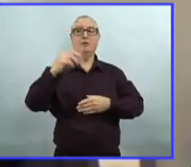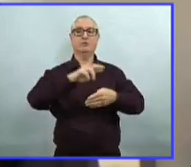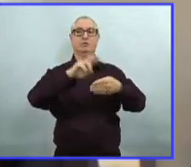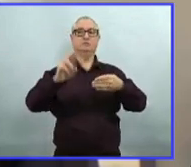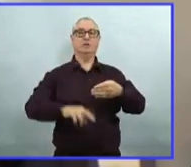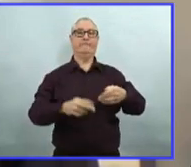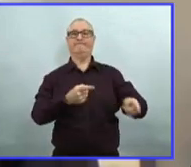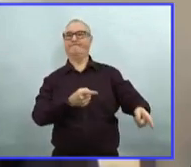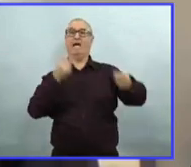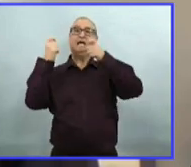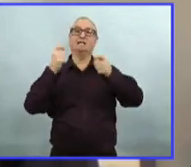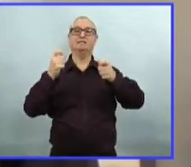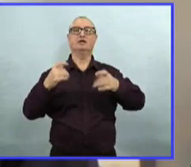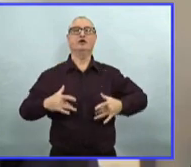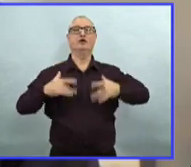the